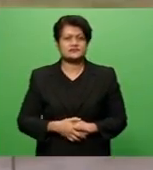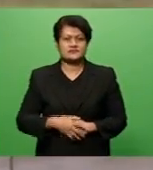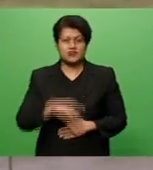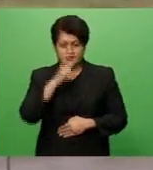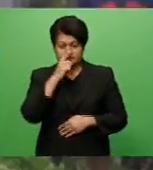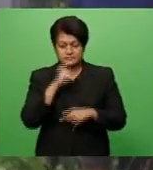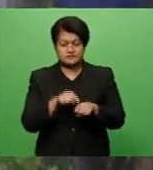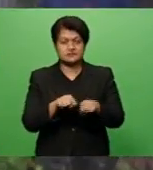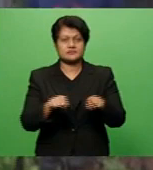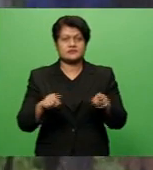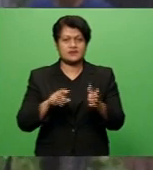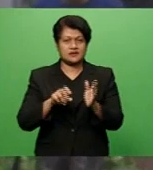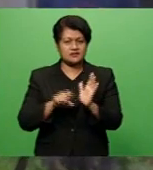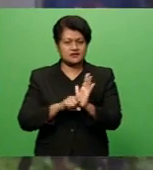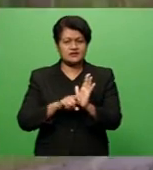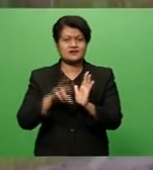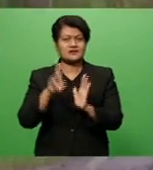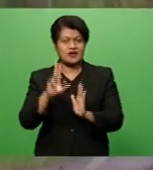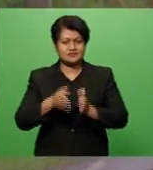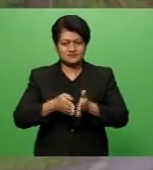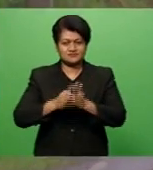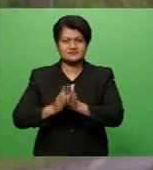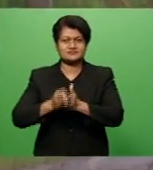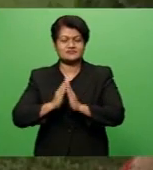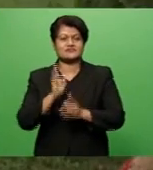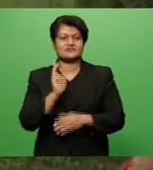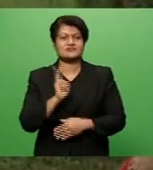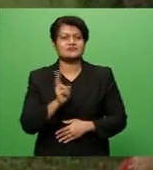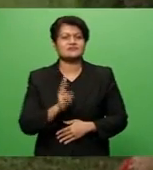And people start to pick up the pieces in Ra.